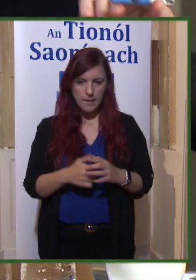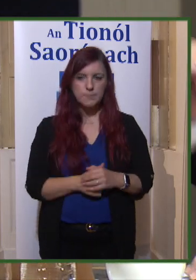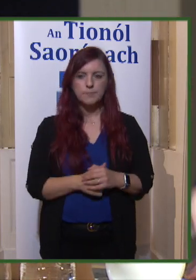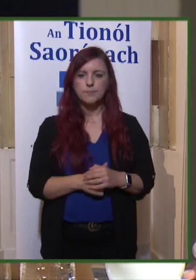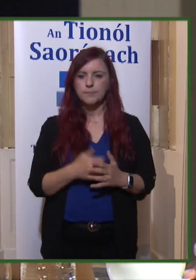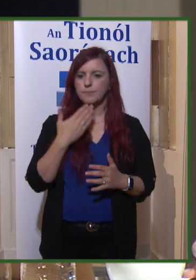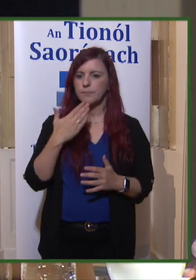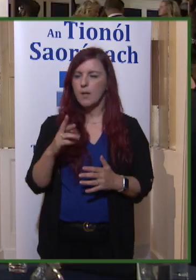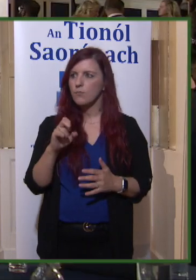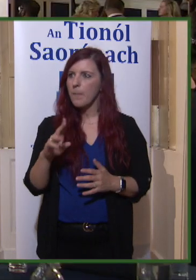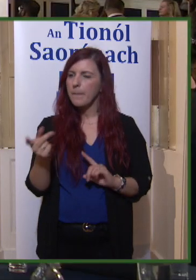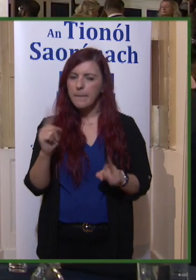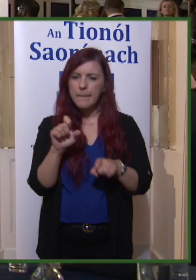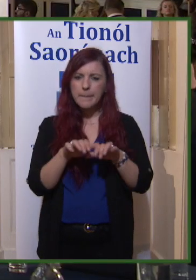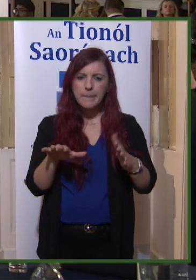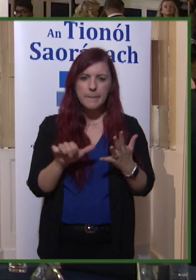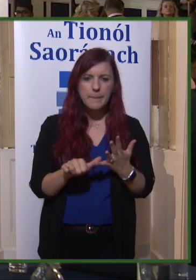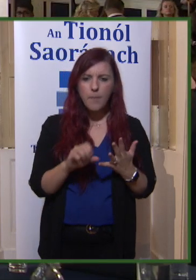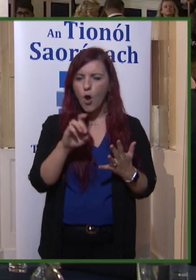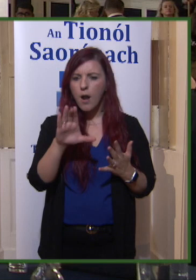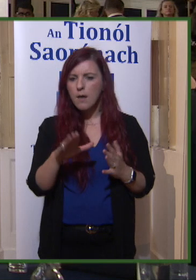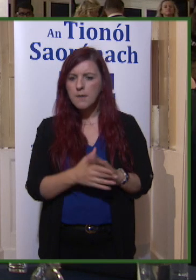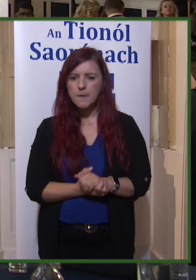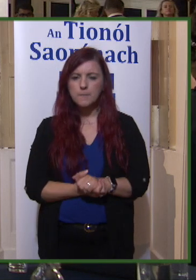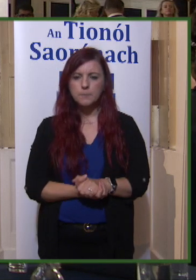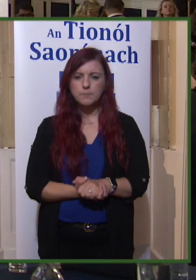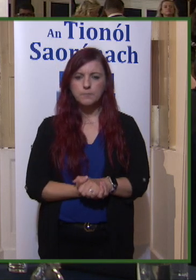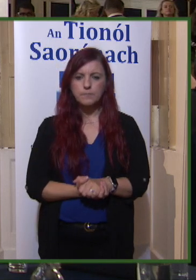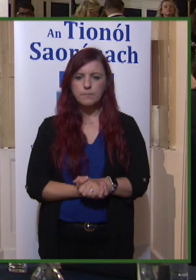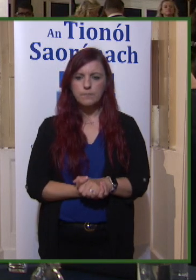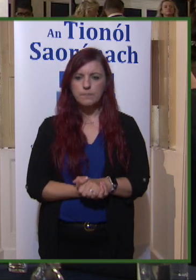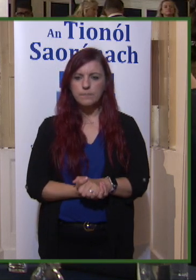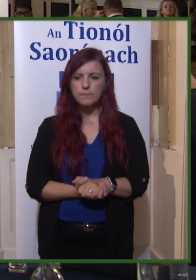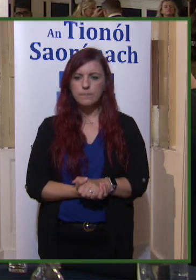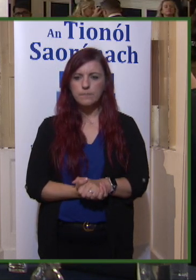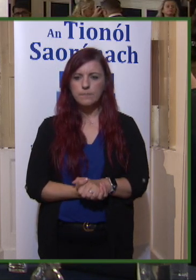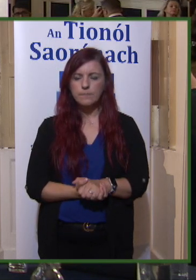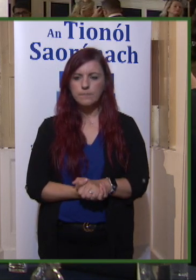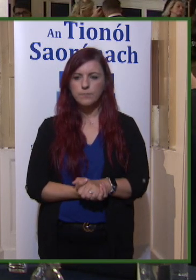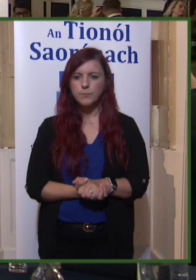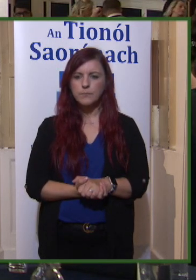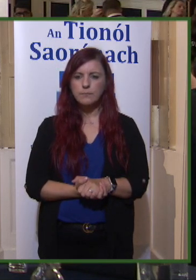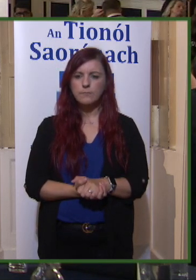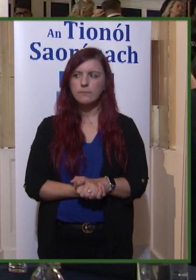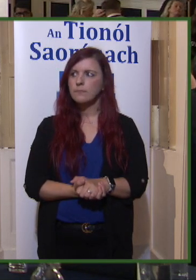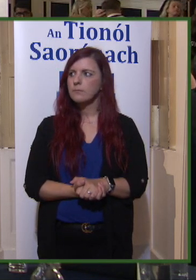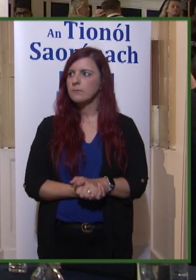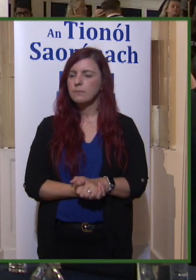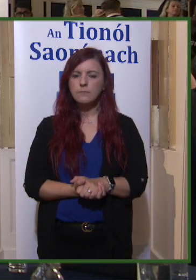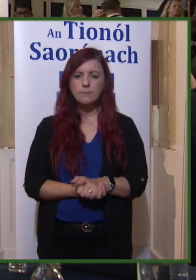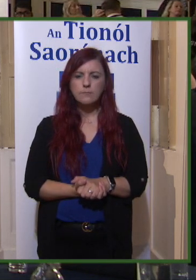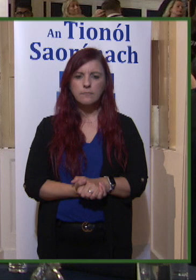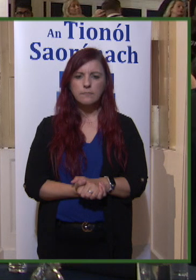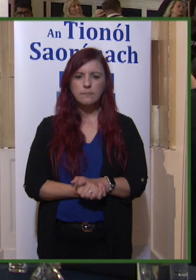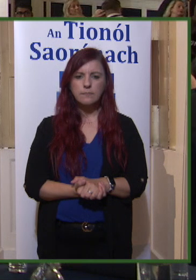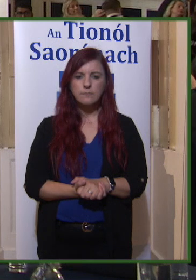Ross. Table 8 with John. Sorry, Paul. Yeah, just